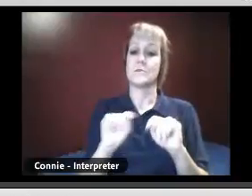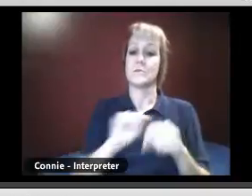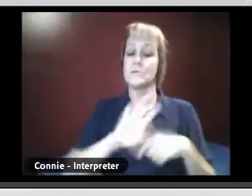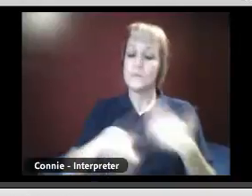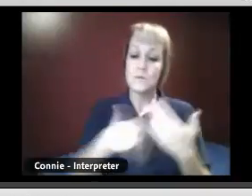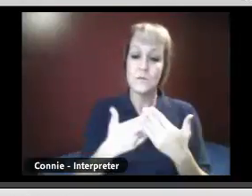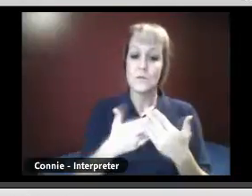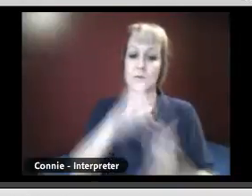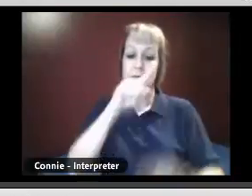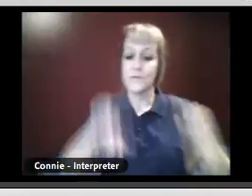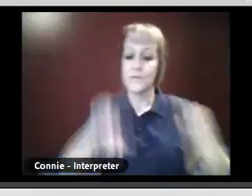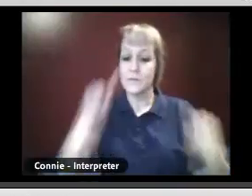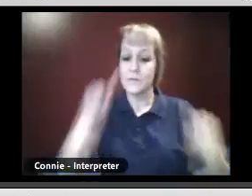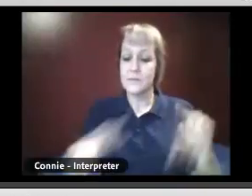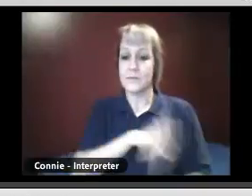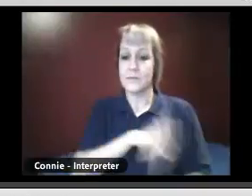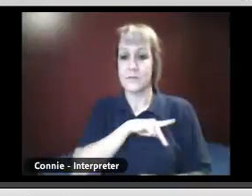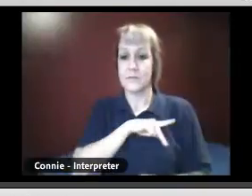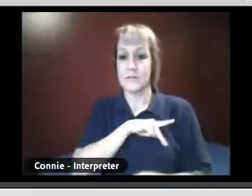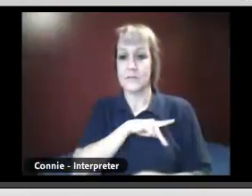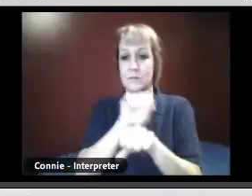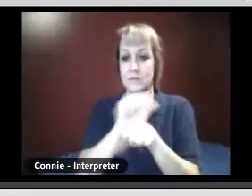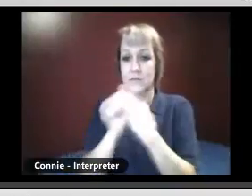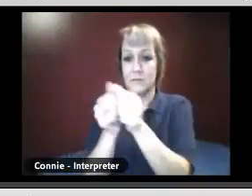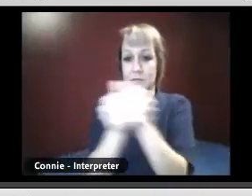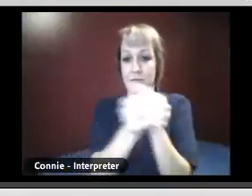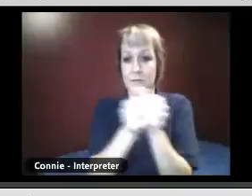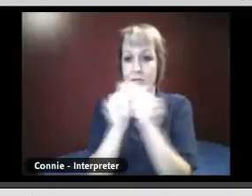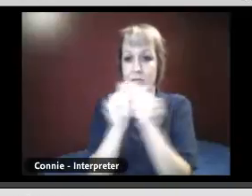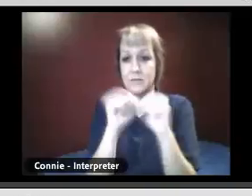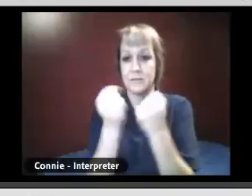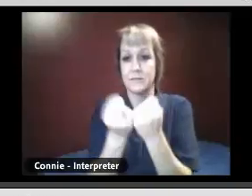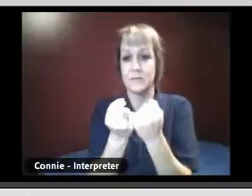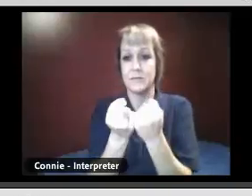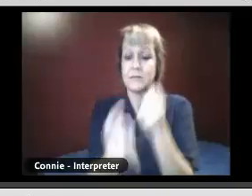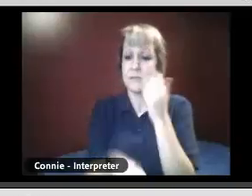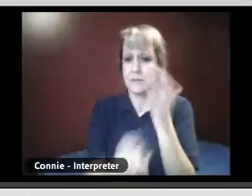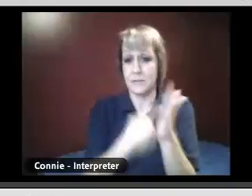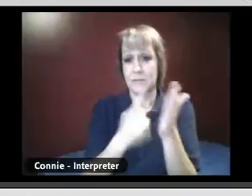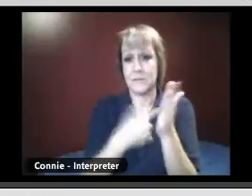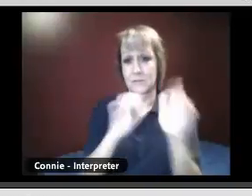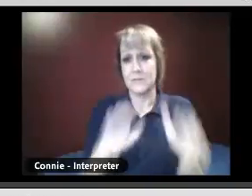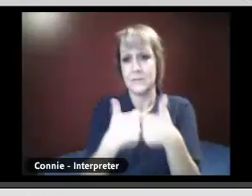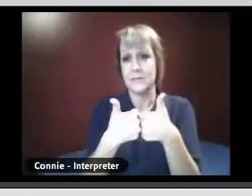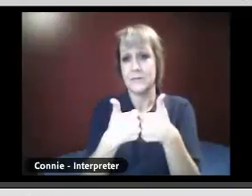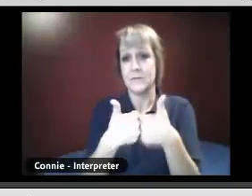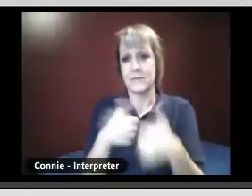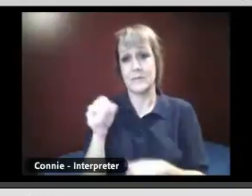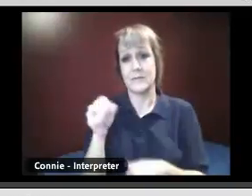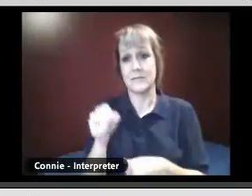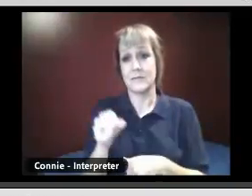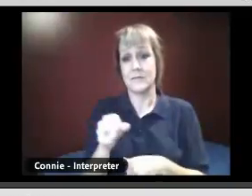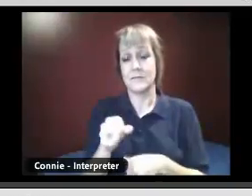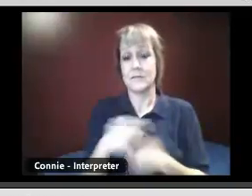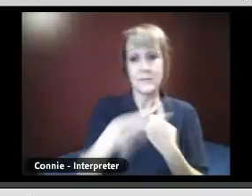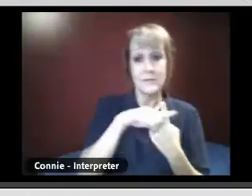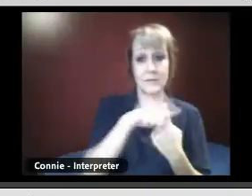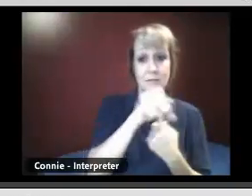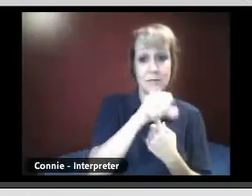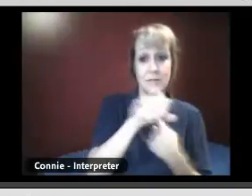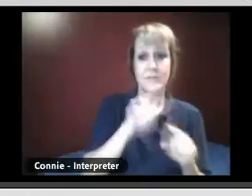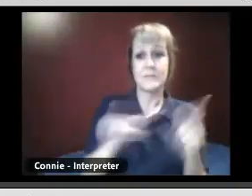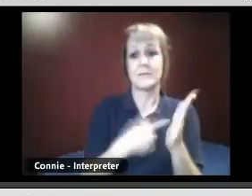to work together as a team, at times it can be challenging. It's incredibly rewarding, but boy, it can be challenging sometimes, just